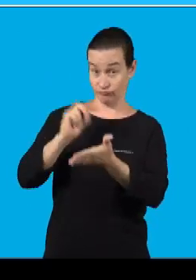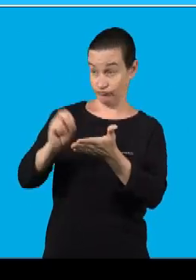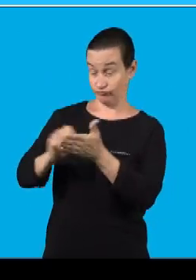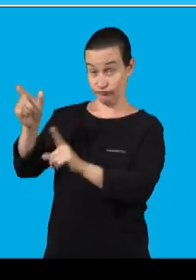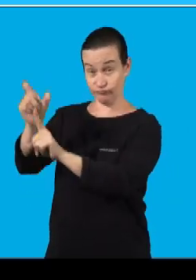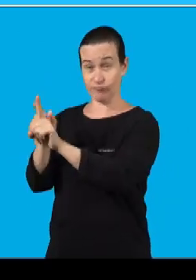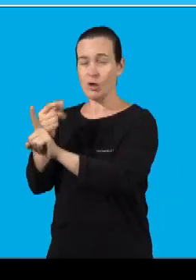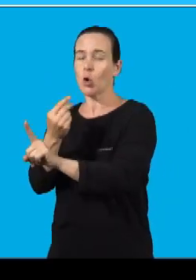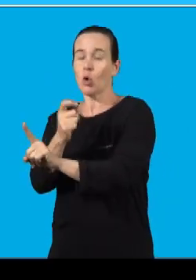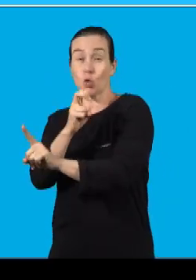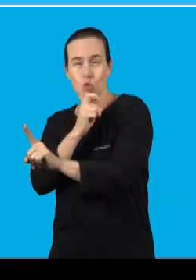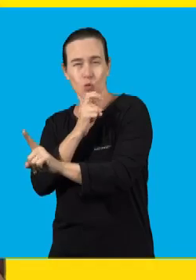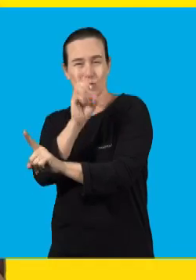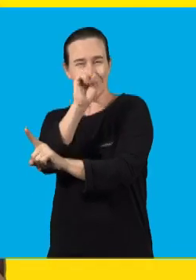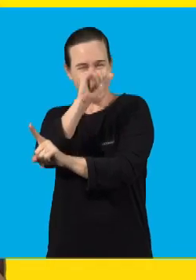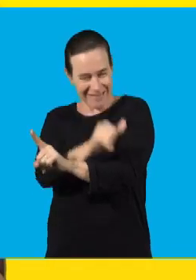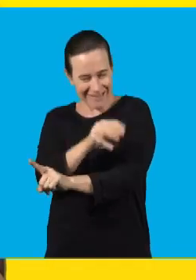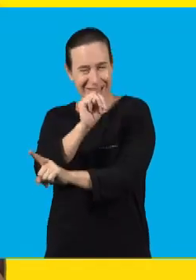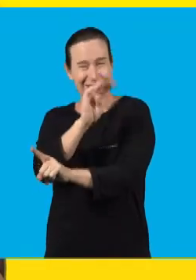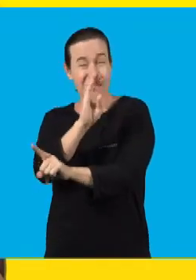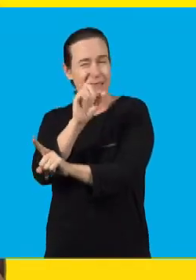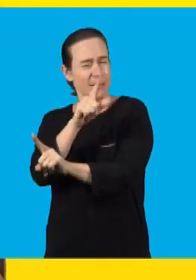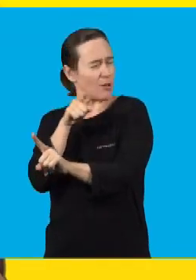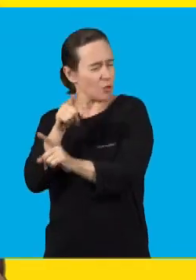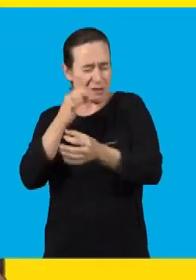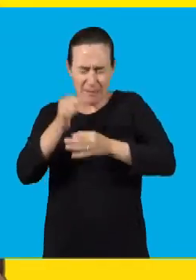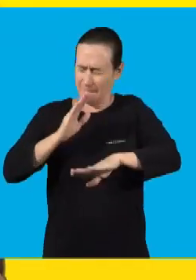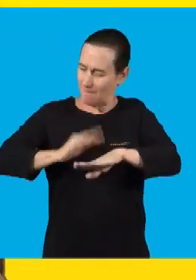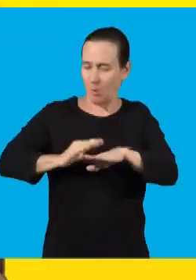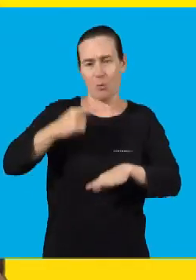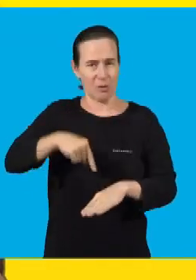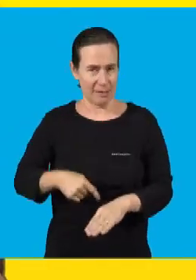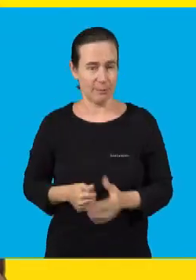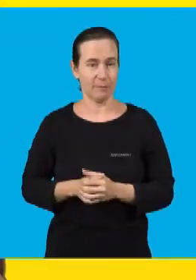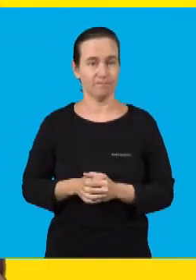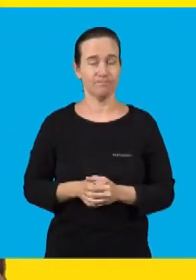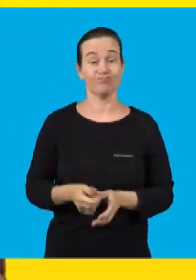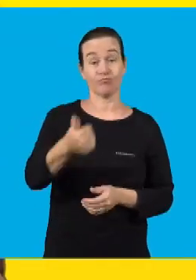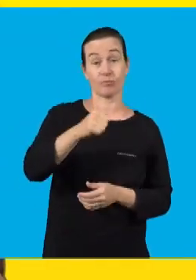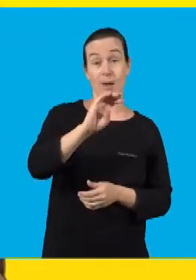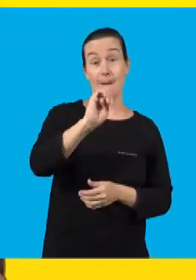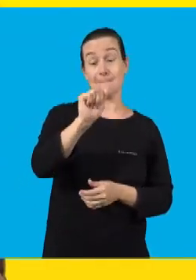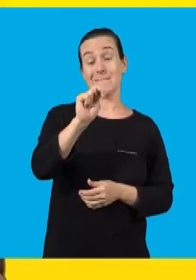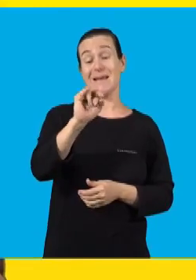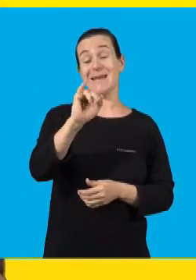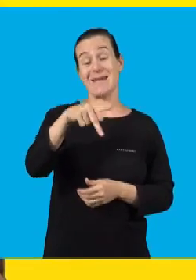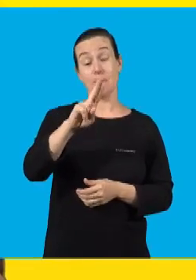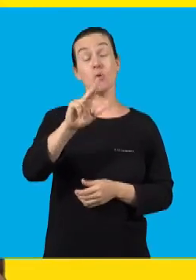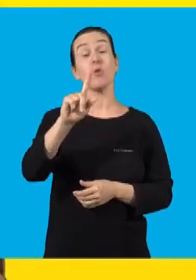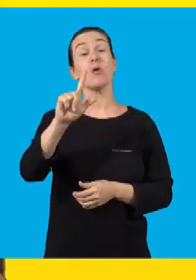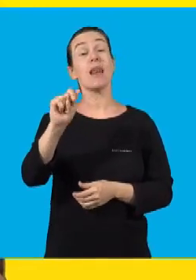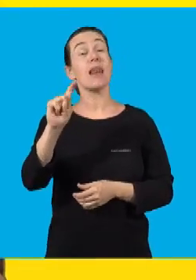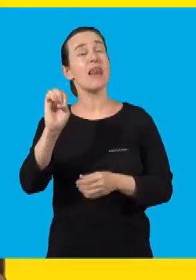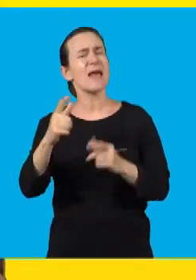many times novelists use these symbols to represent something deeper, all right? Manipulation of language is controlling